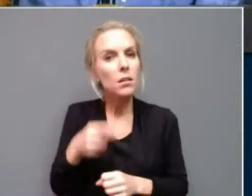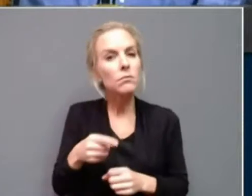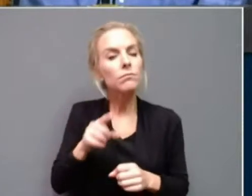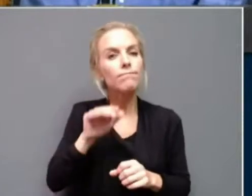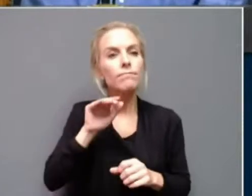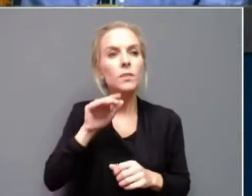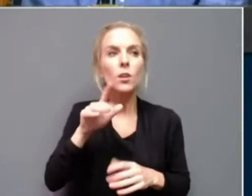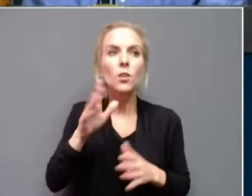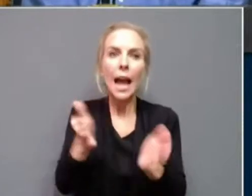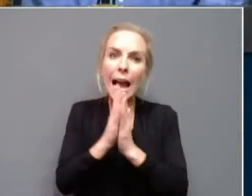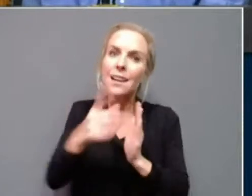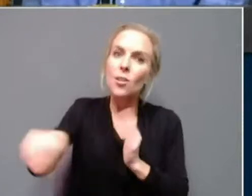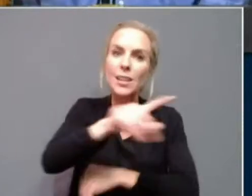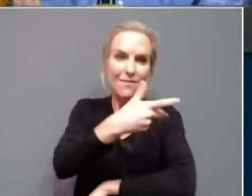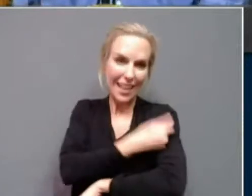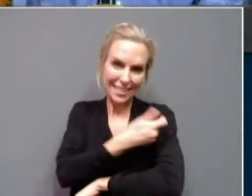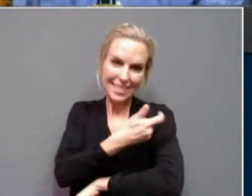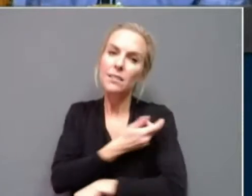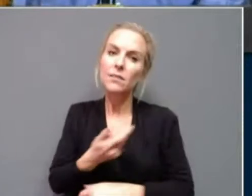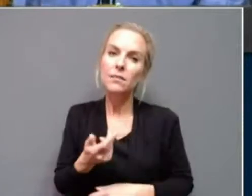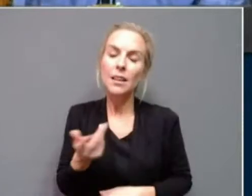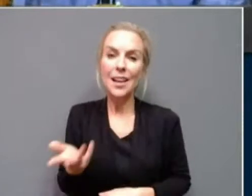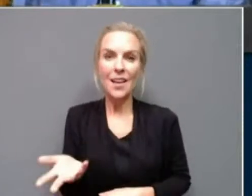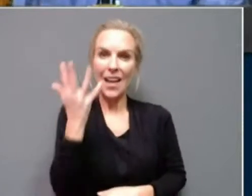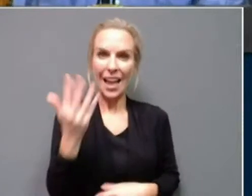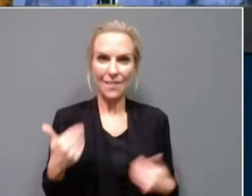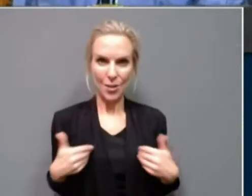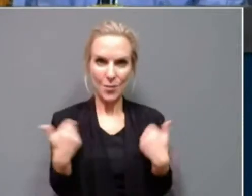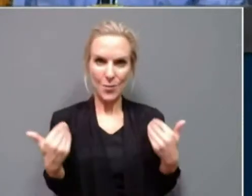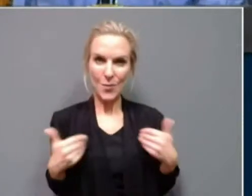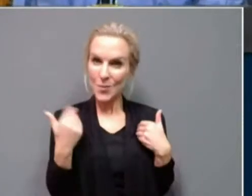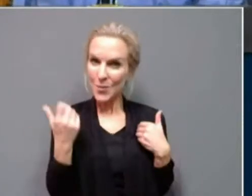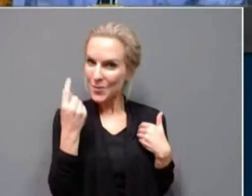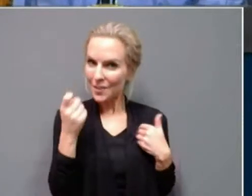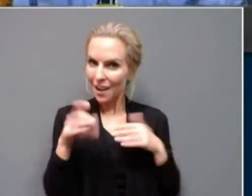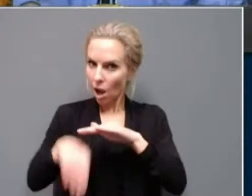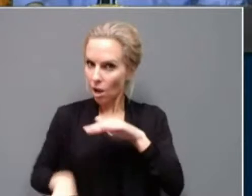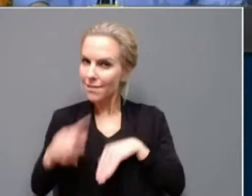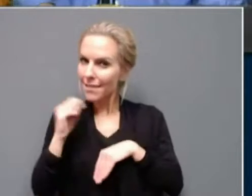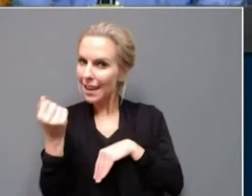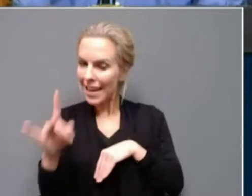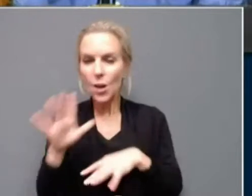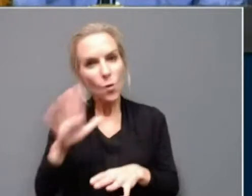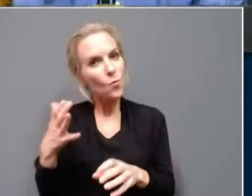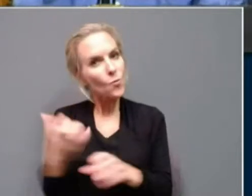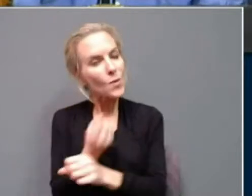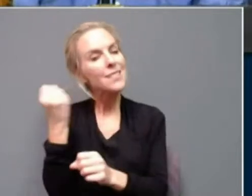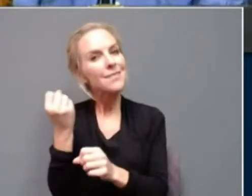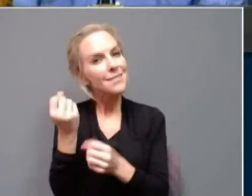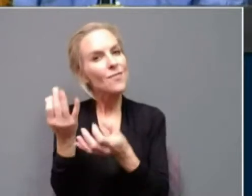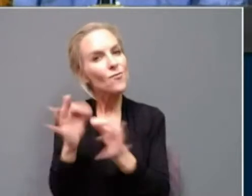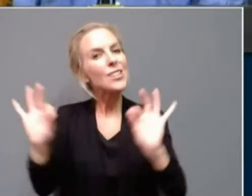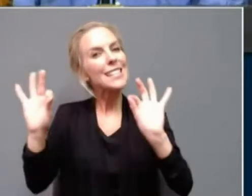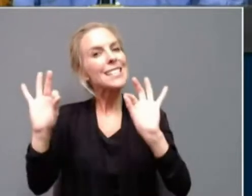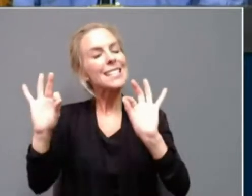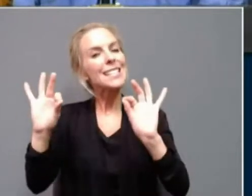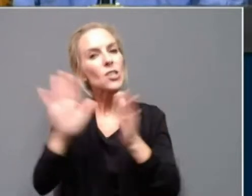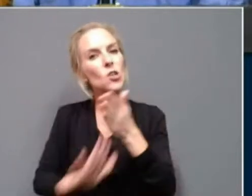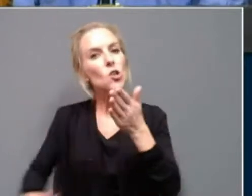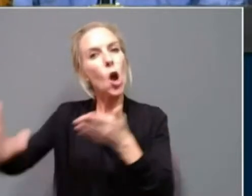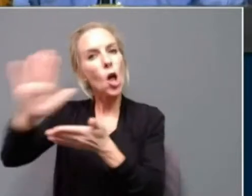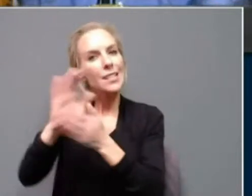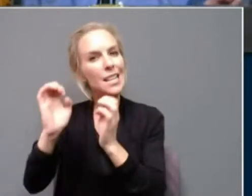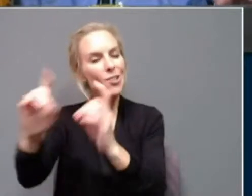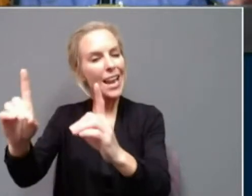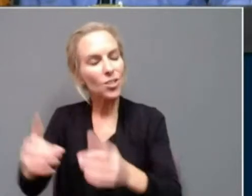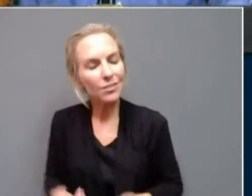5 of our youth here in Kentucky, under 18, will win a free college education.